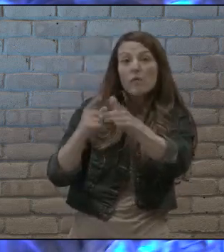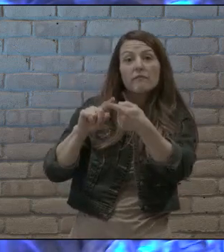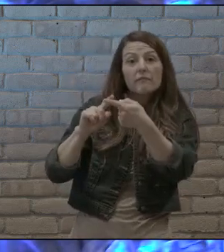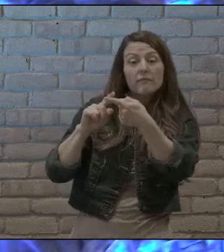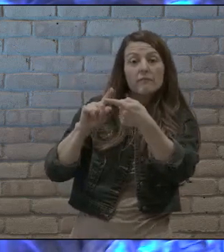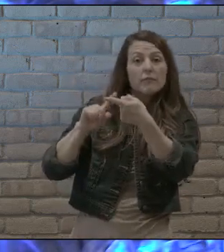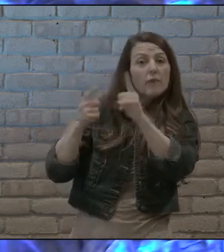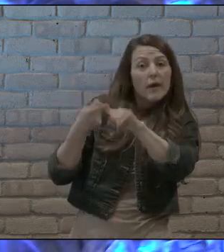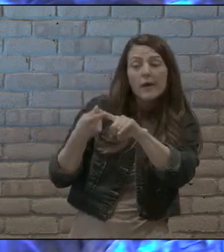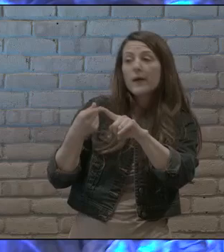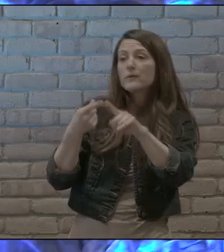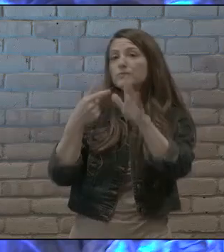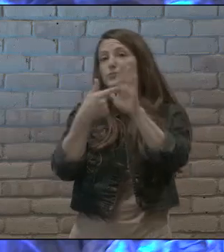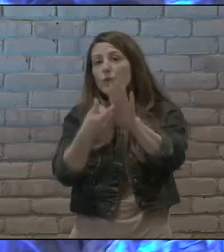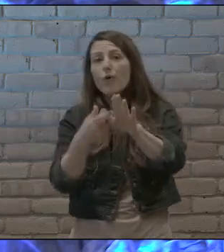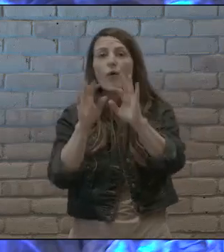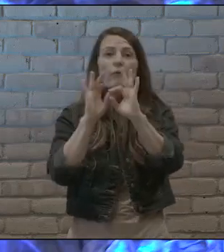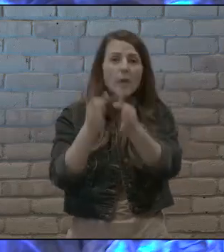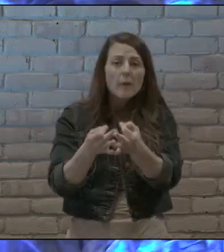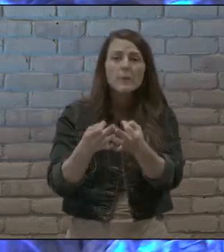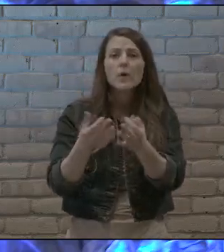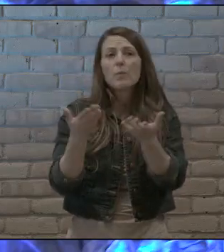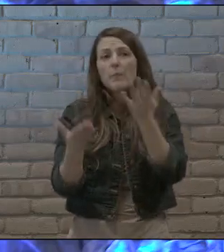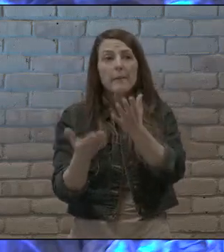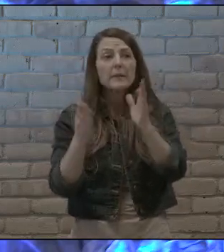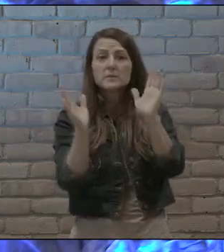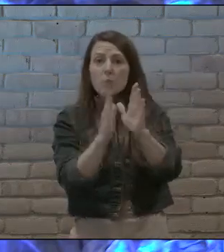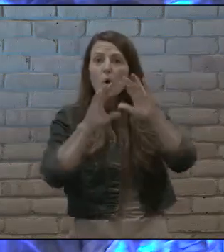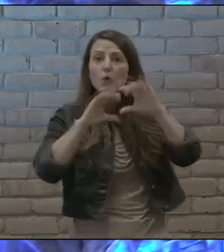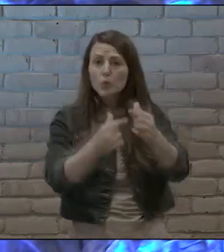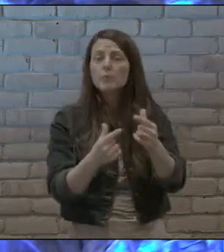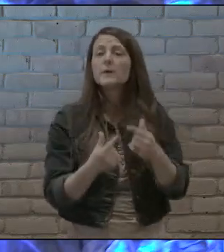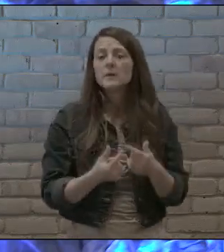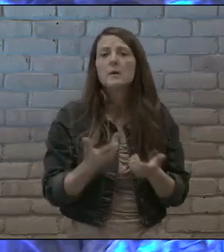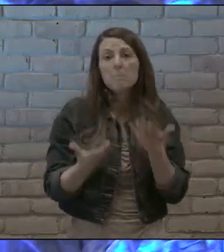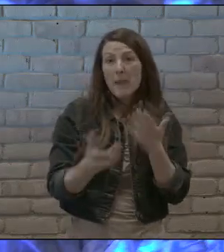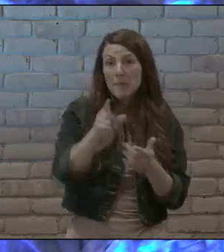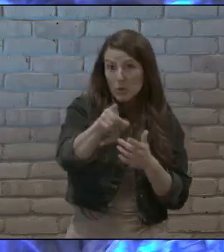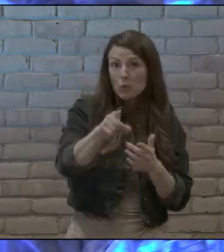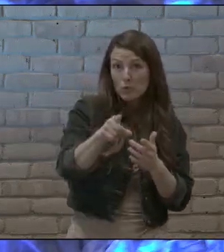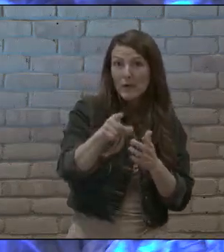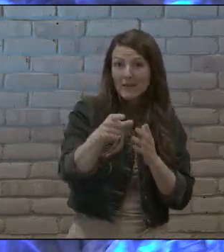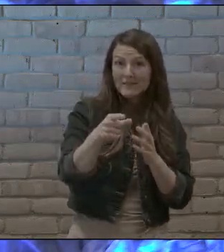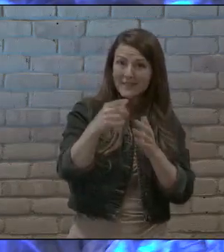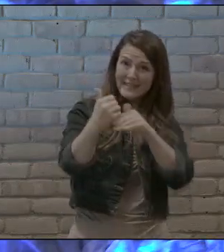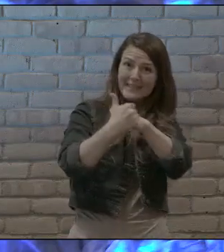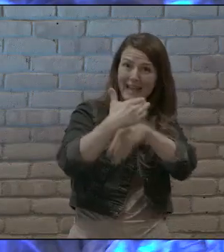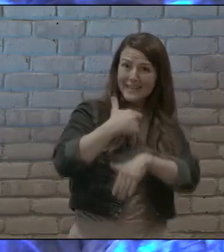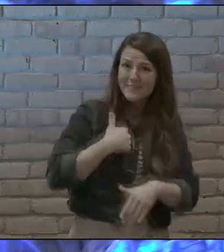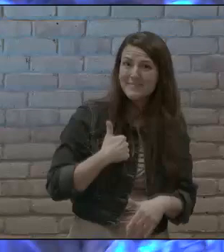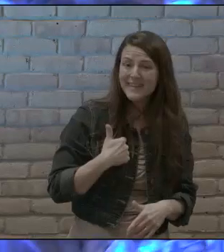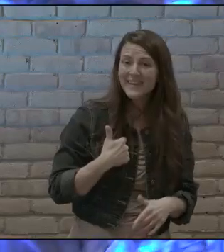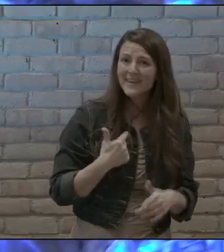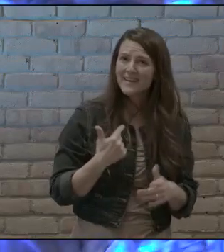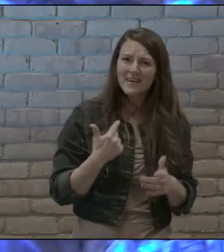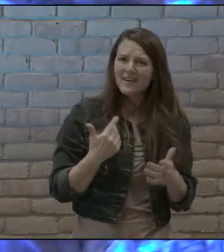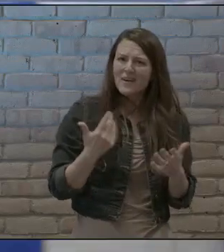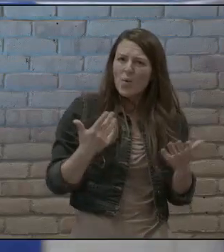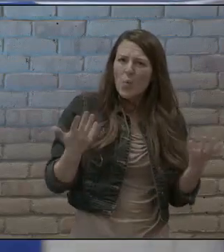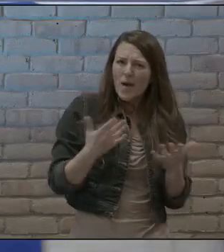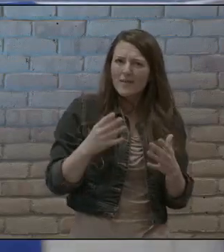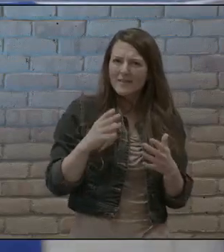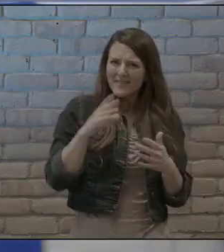share it with a friend. Share it in your small groups. Heck, I would like to receive a few of these. What does the Magnificat look